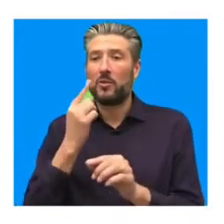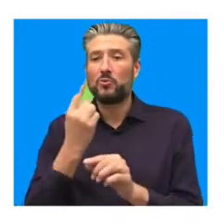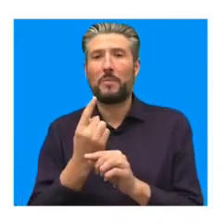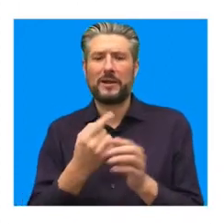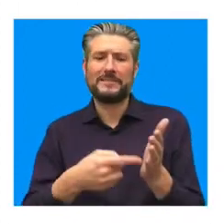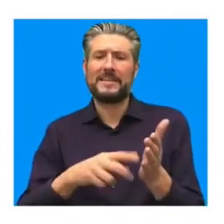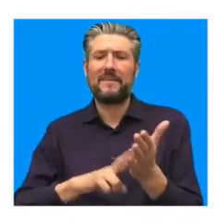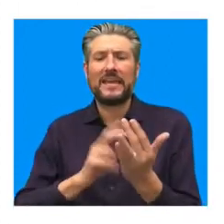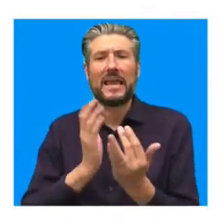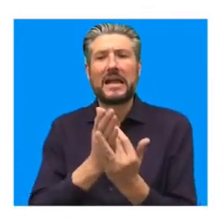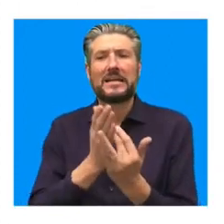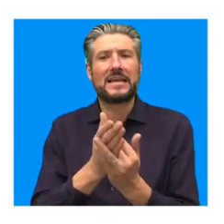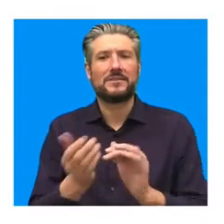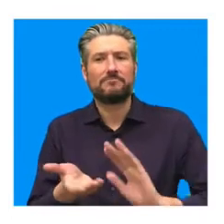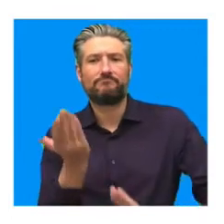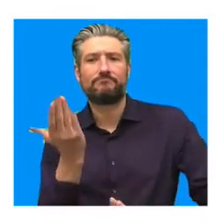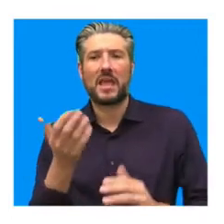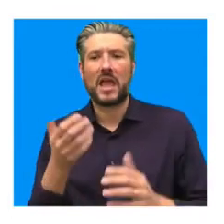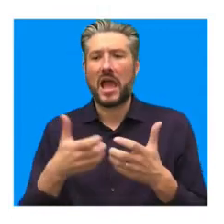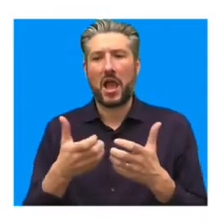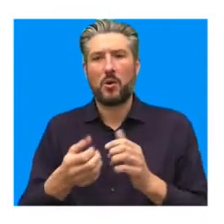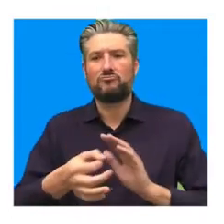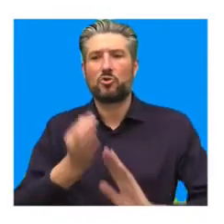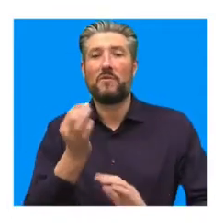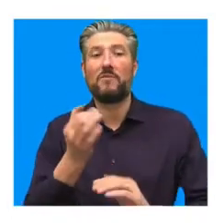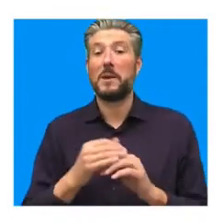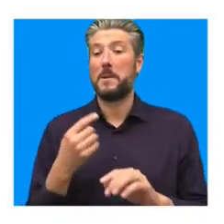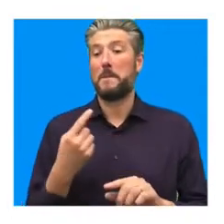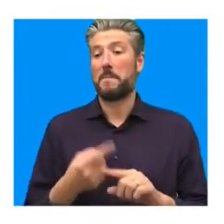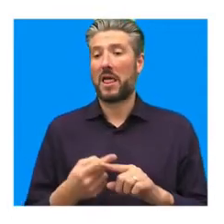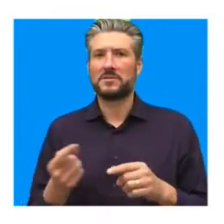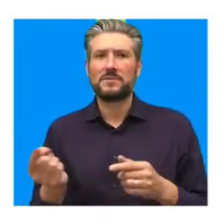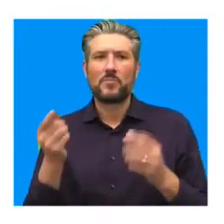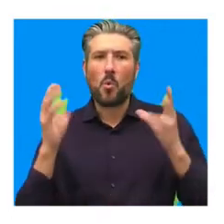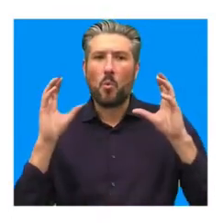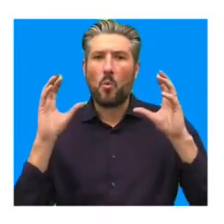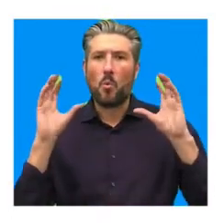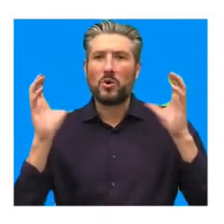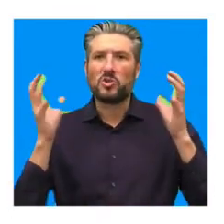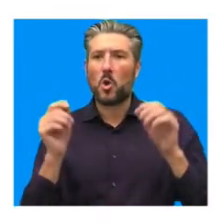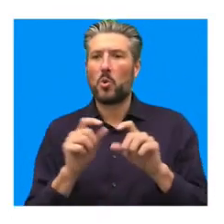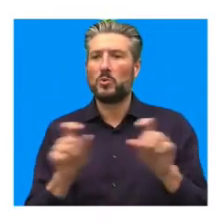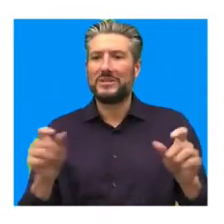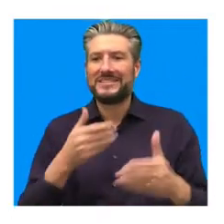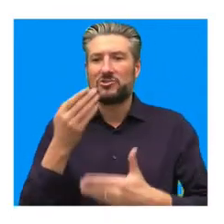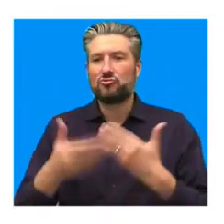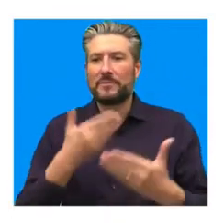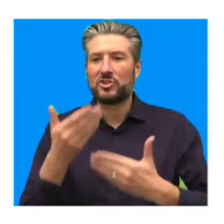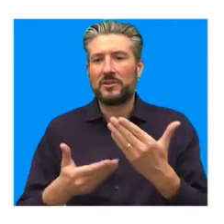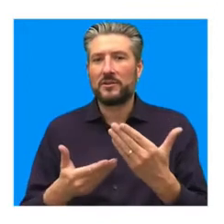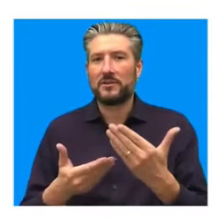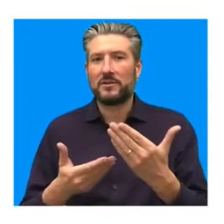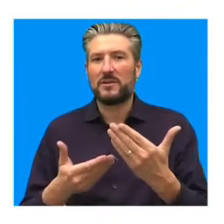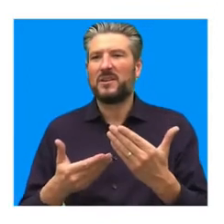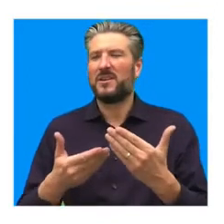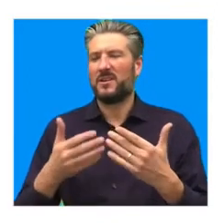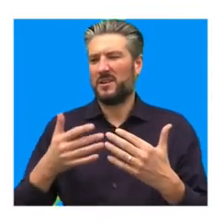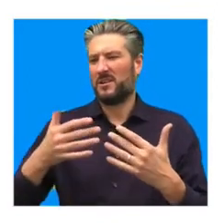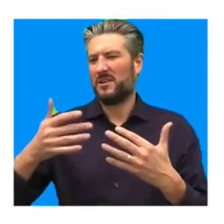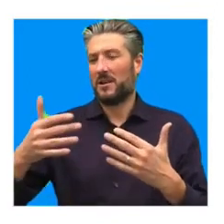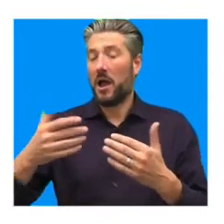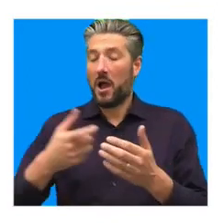discuss audio description on TV and beyond. There are other updates, especially one that we at the RNIB have looked forward to for a